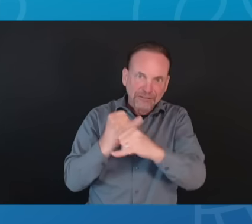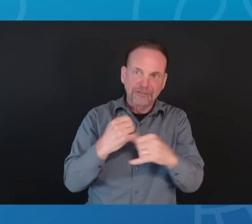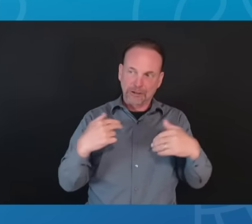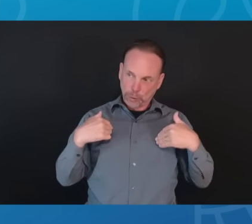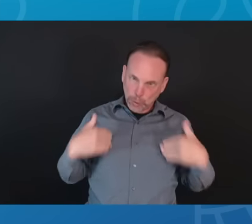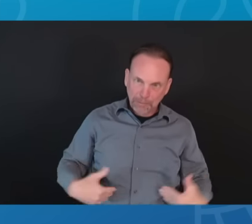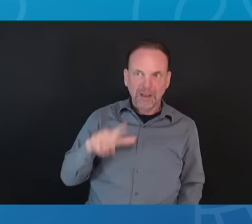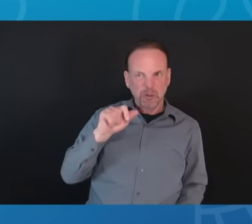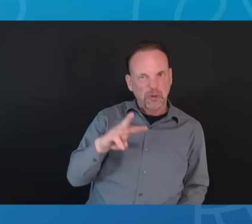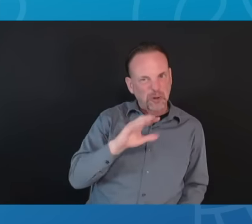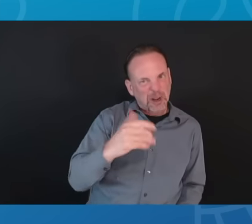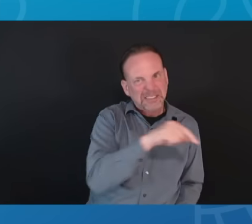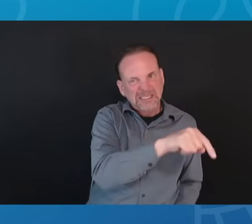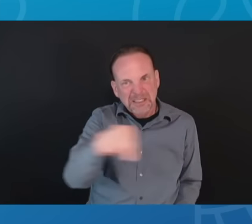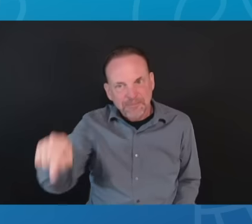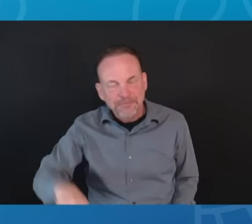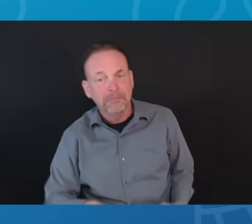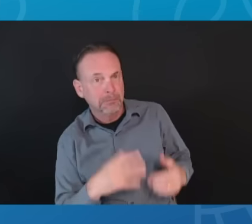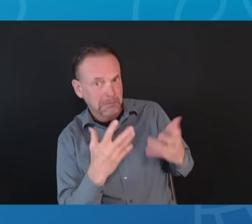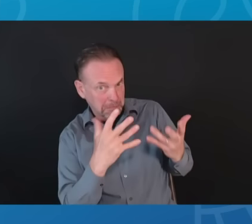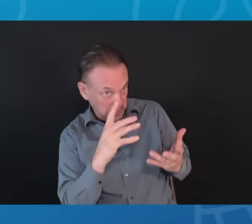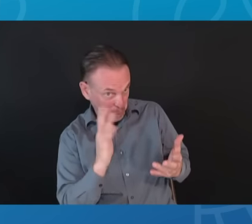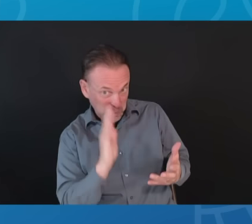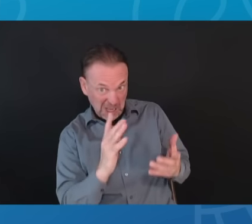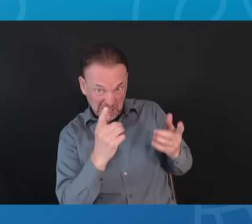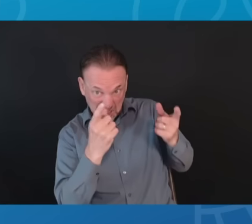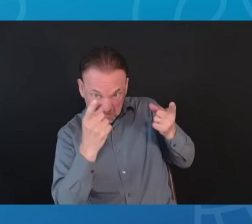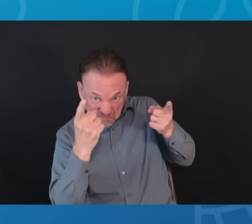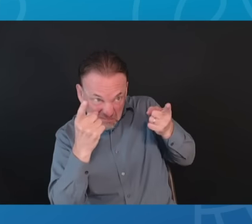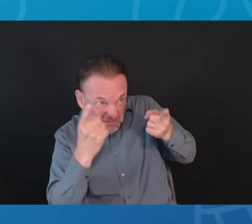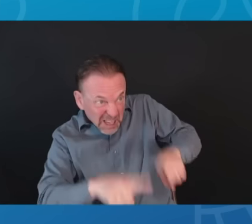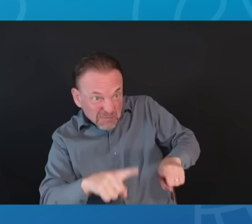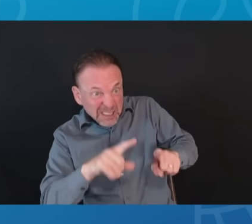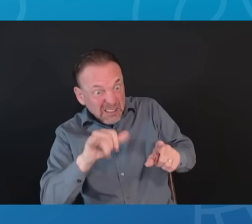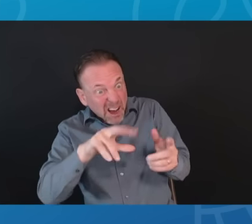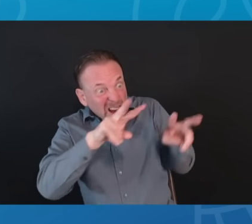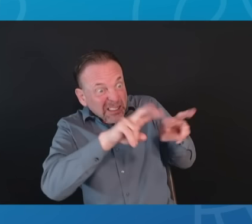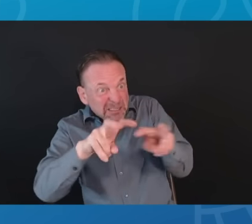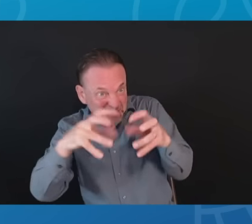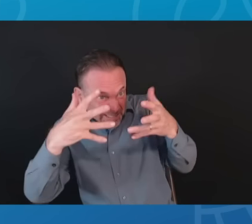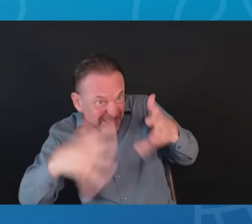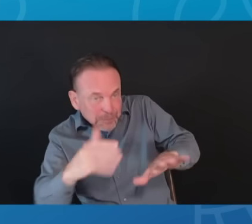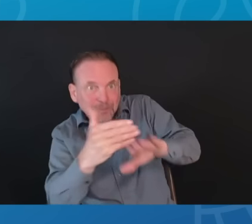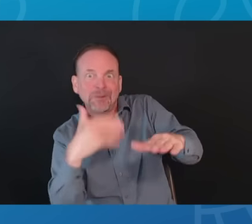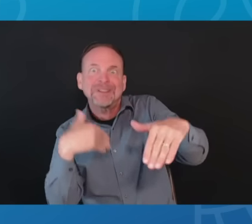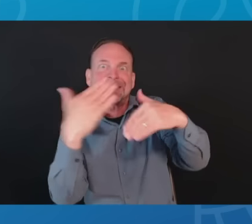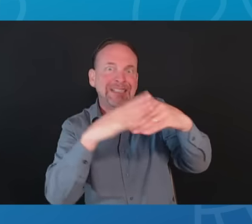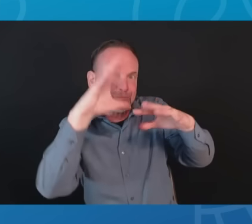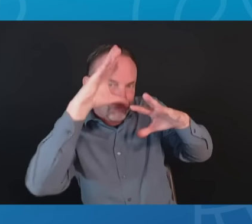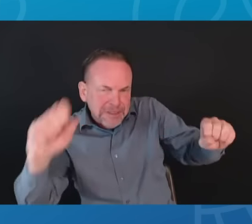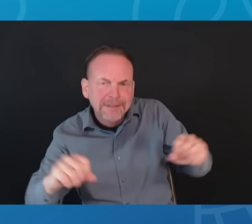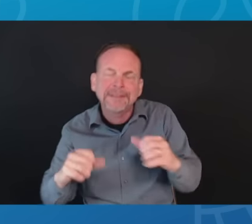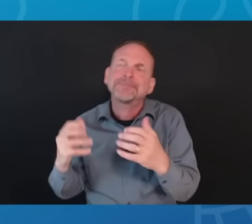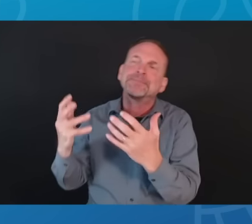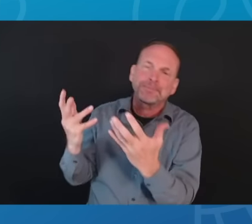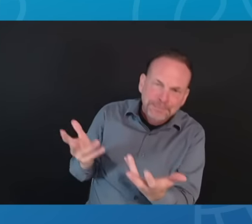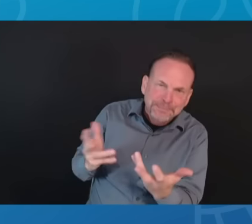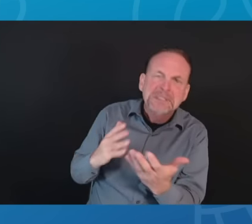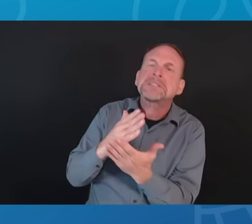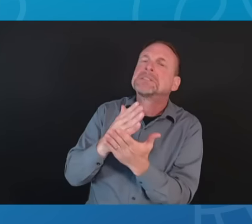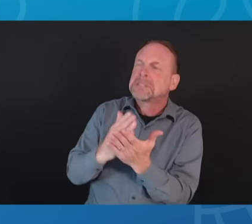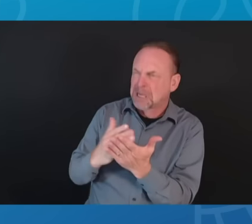hands over to the next administration? So there have been, I've said this, I've made this clip before, there have been some that we have concluded already because you